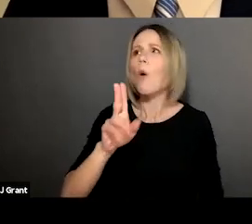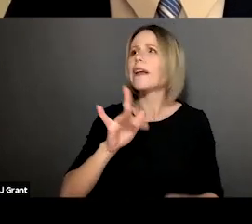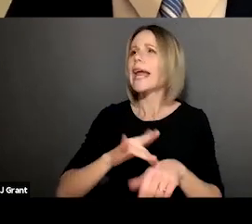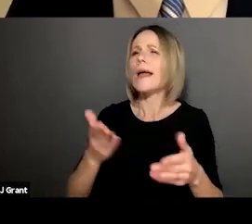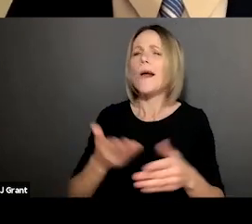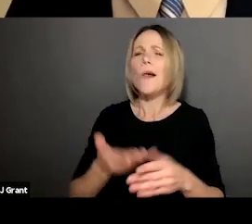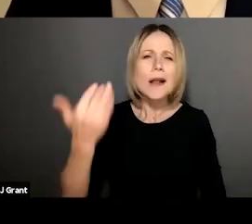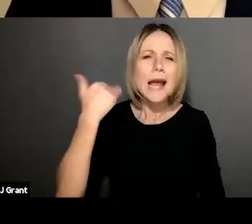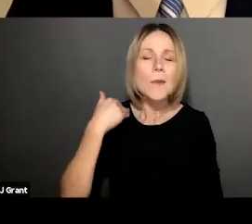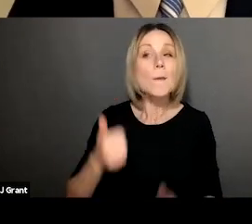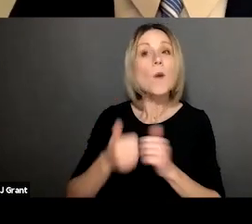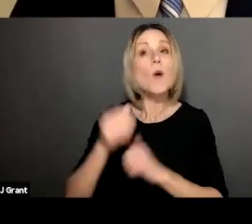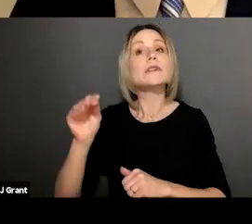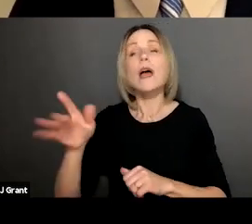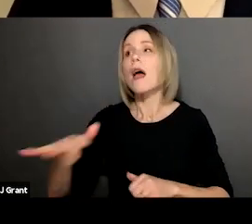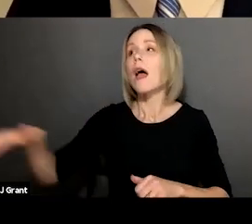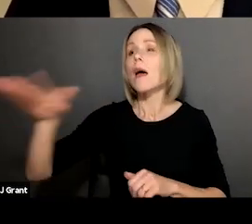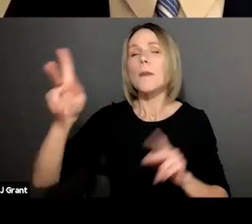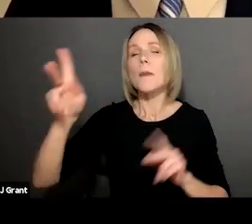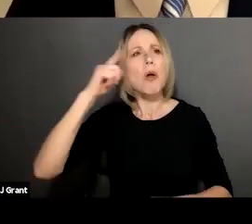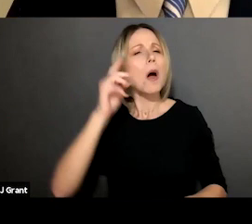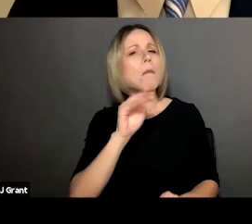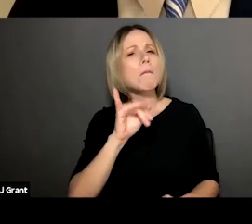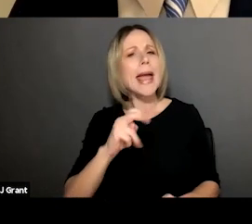There's lobster, and in specific lobster rolls,